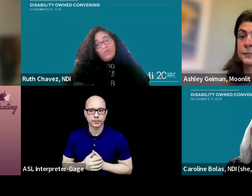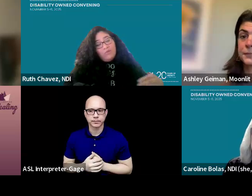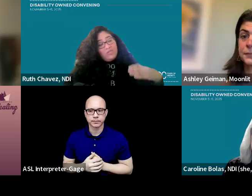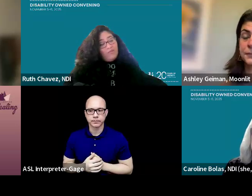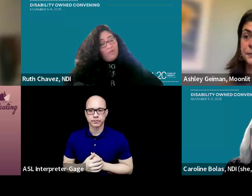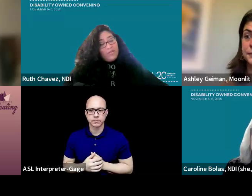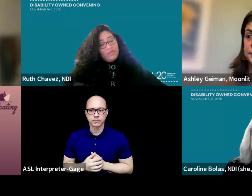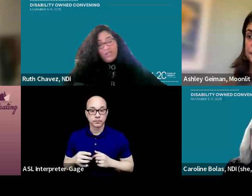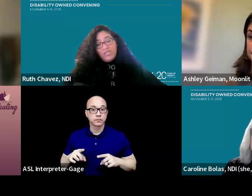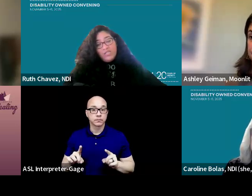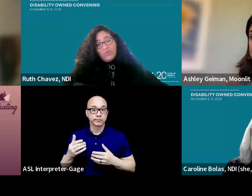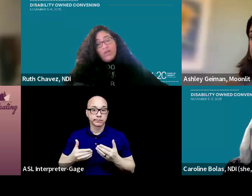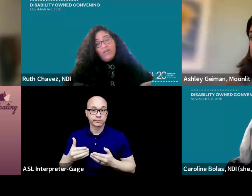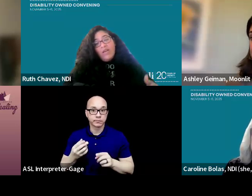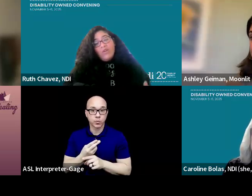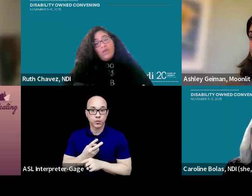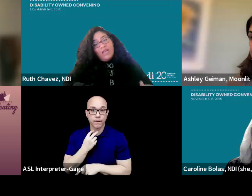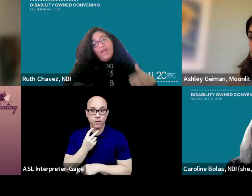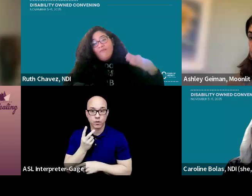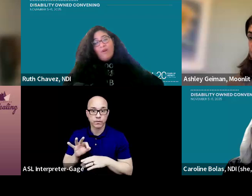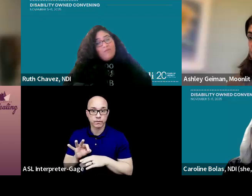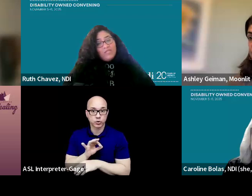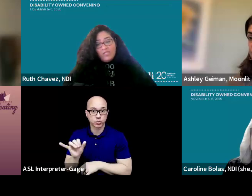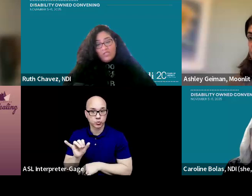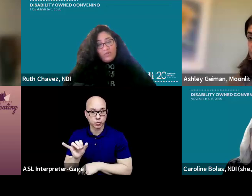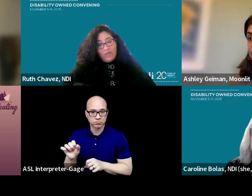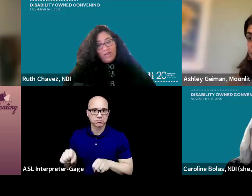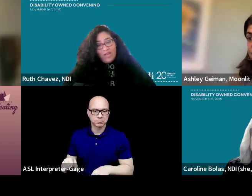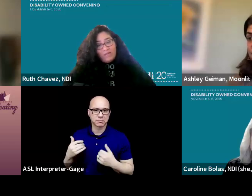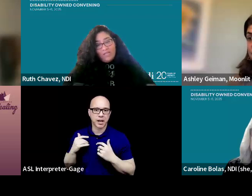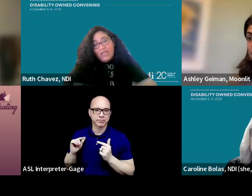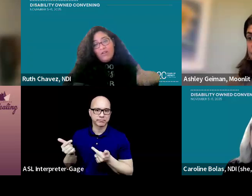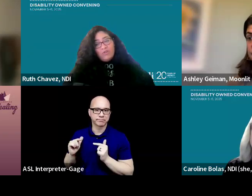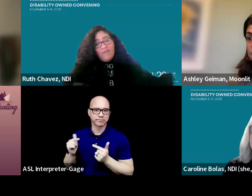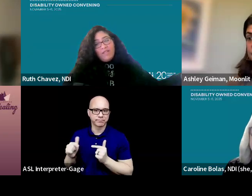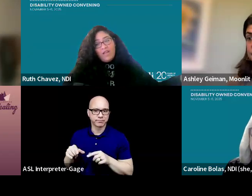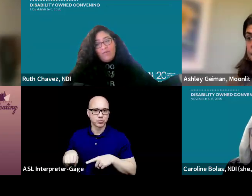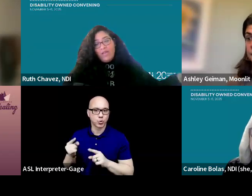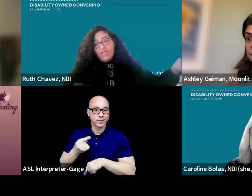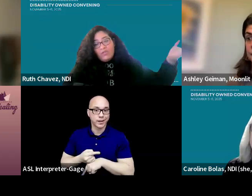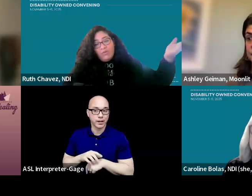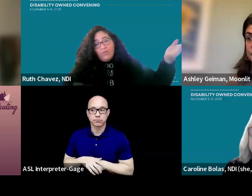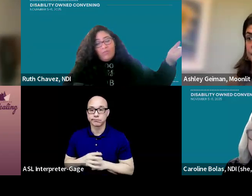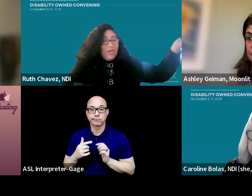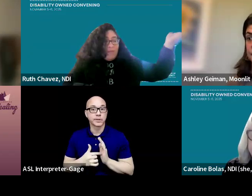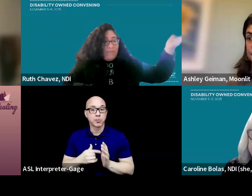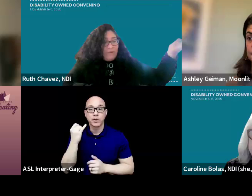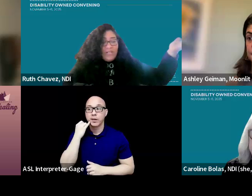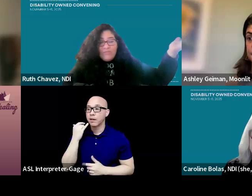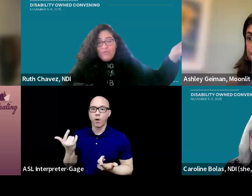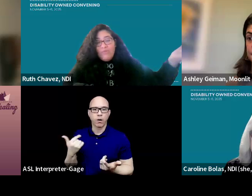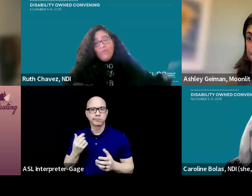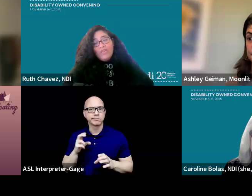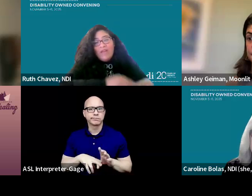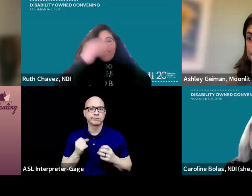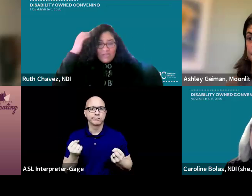start to use the voice function as well, you can have conversations throughout the day. Let's say you're driving down to pick up your